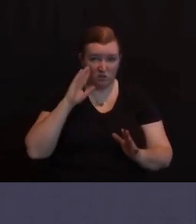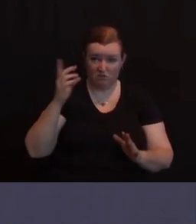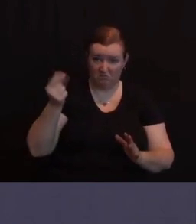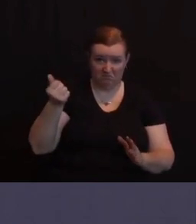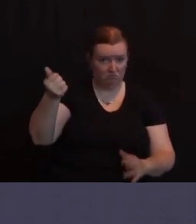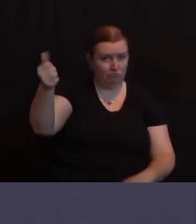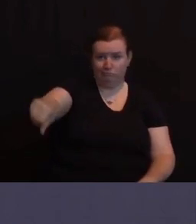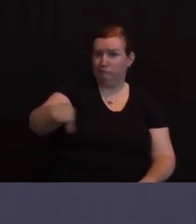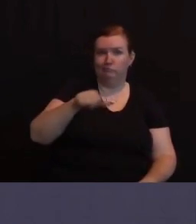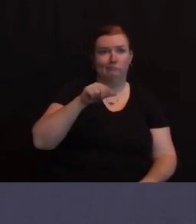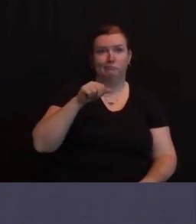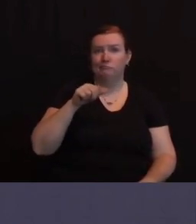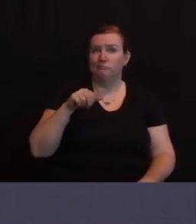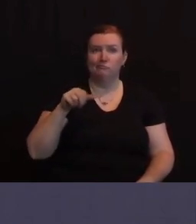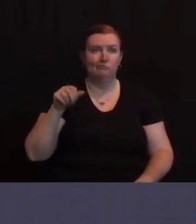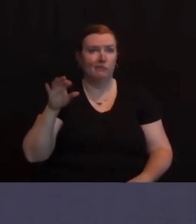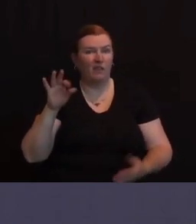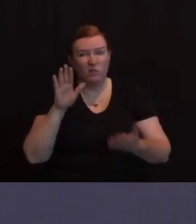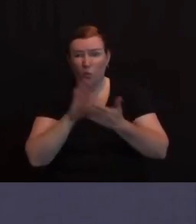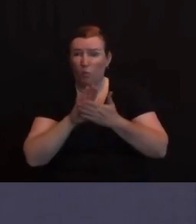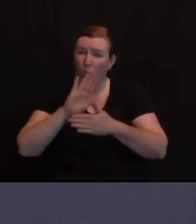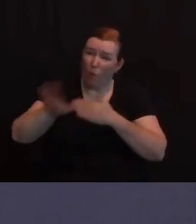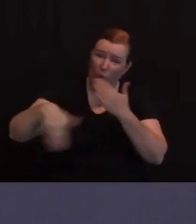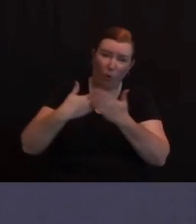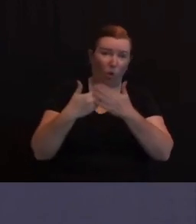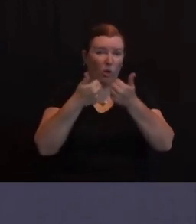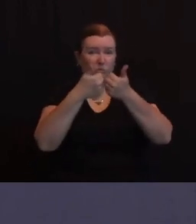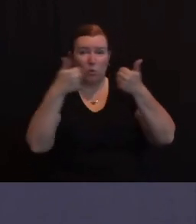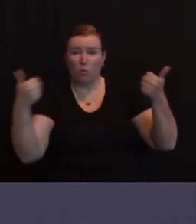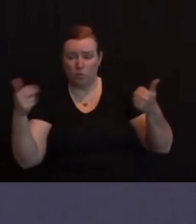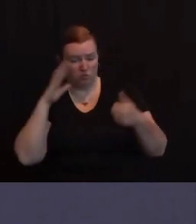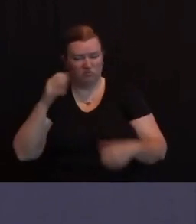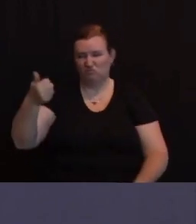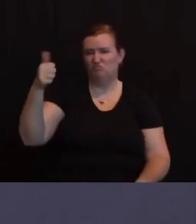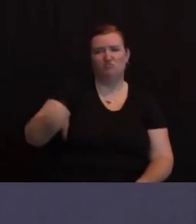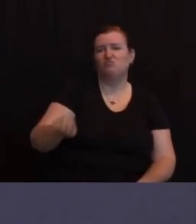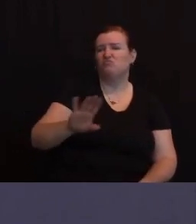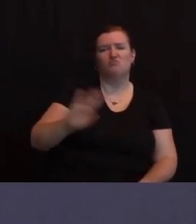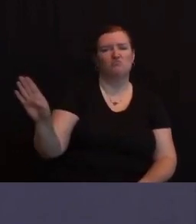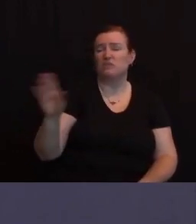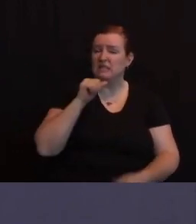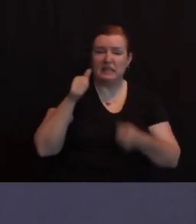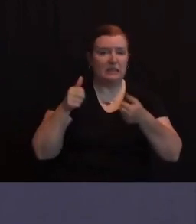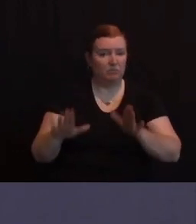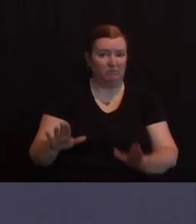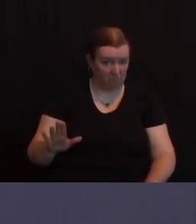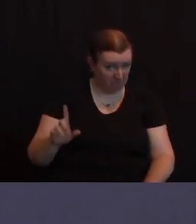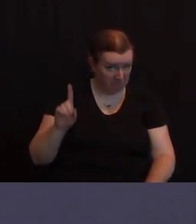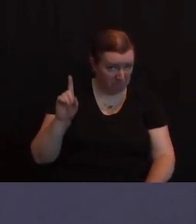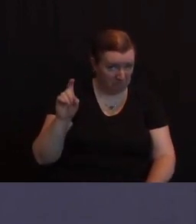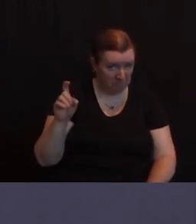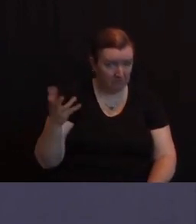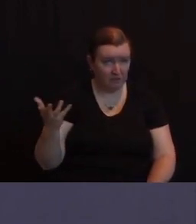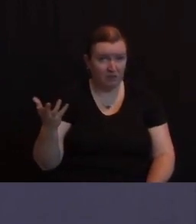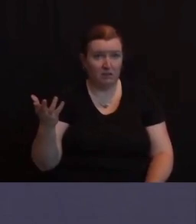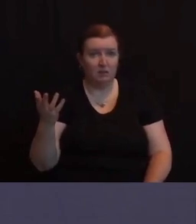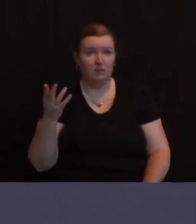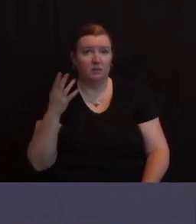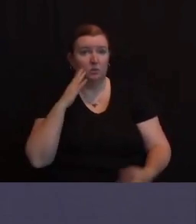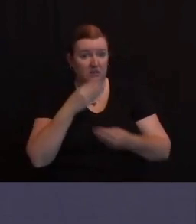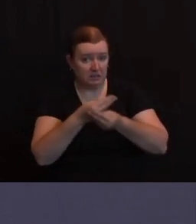remote-only plans? Do you have any update on where you're at with distributing technology to students? And then